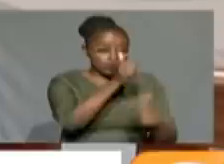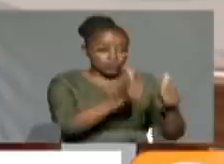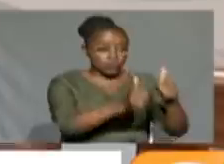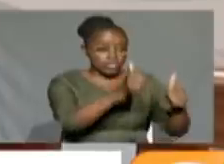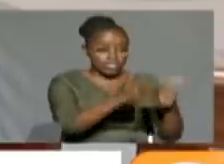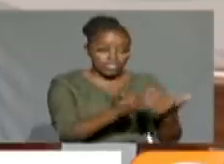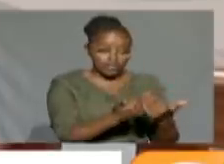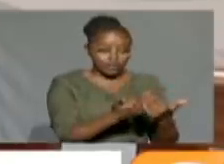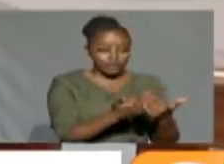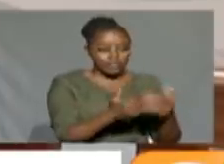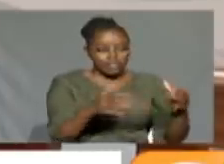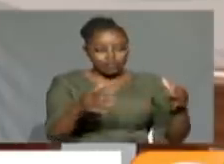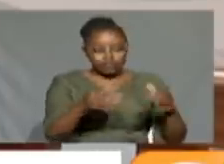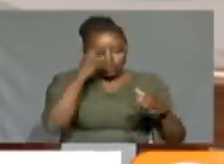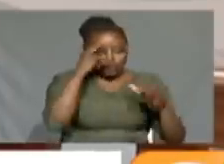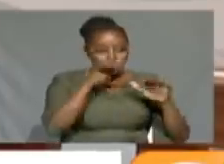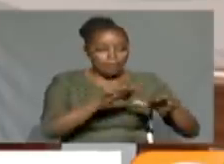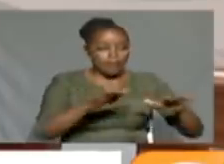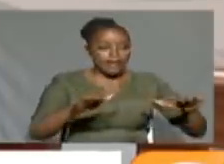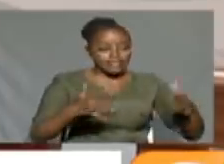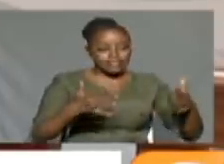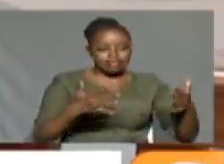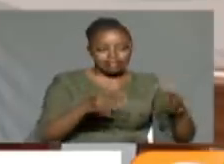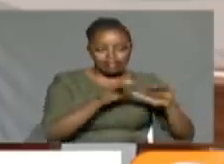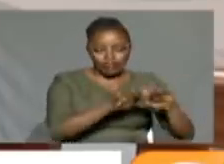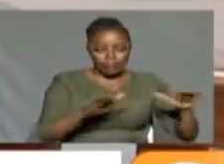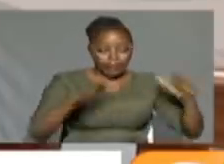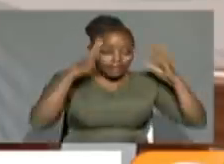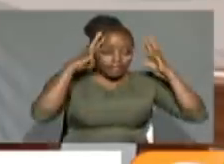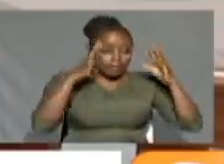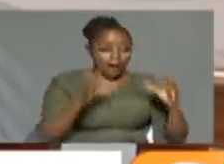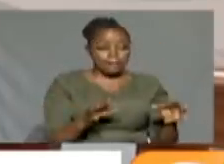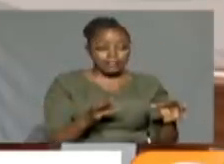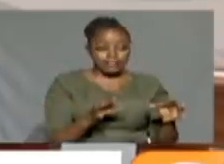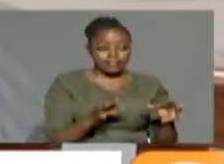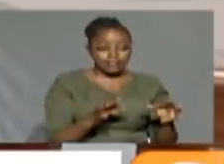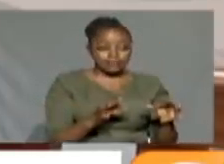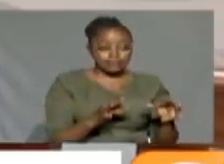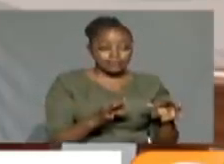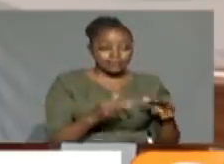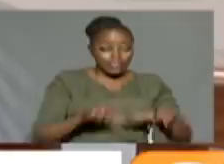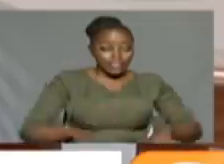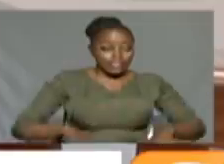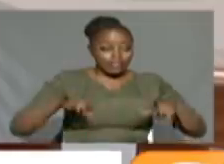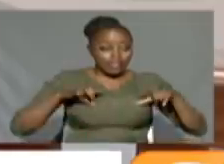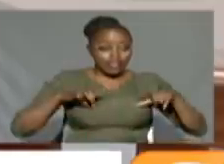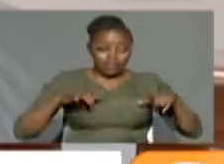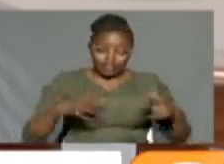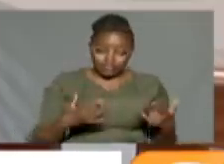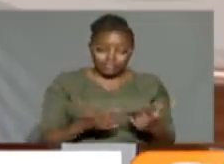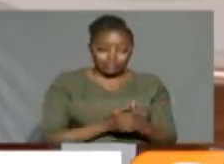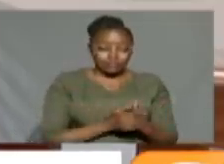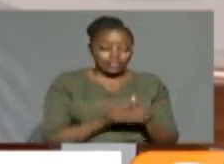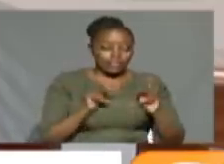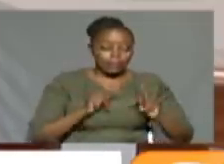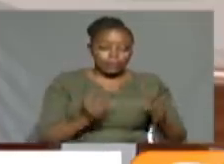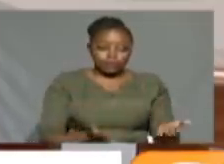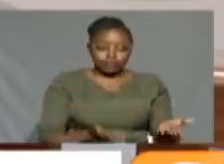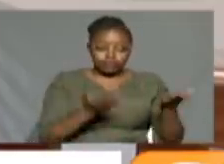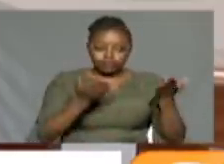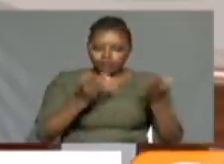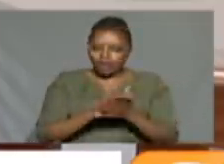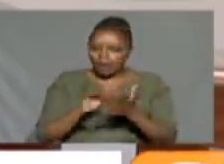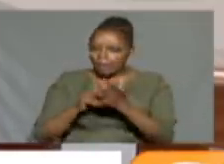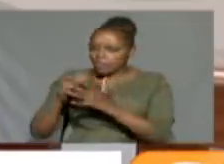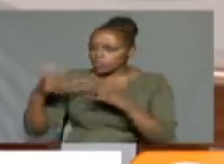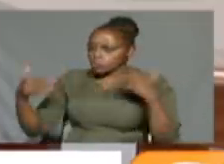the forces of the market determines survivors and losers. Yeah. Yeah. So you don't, you're